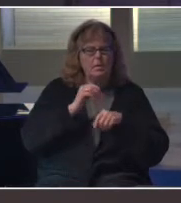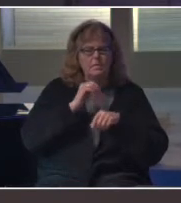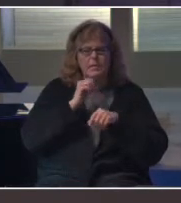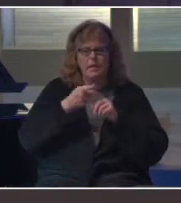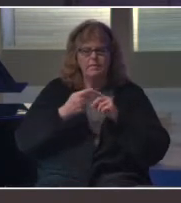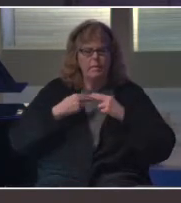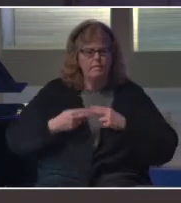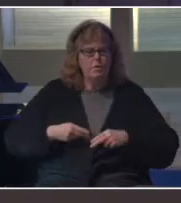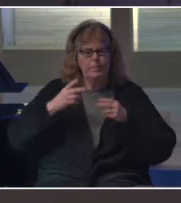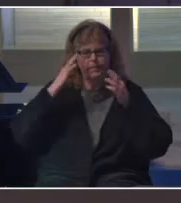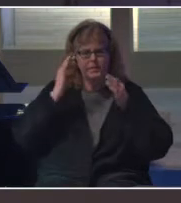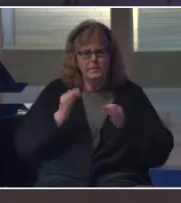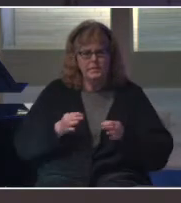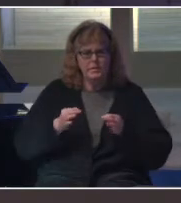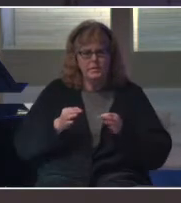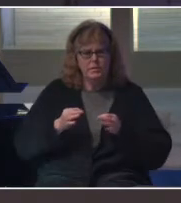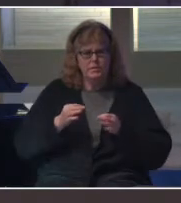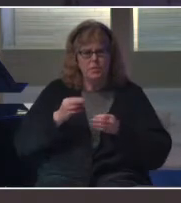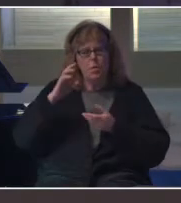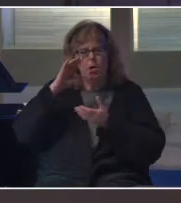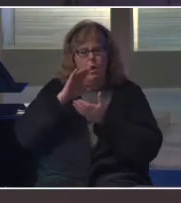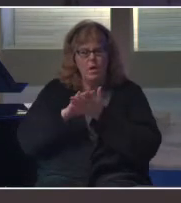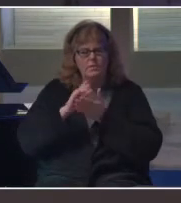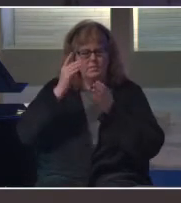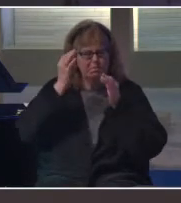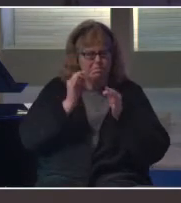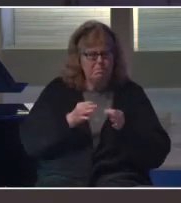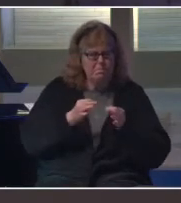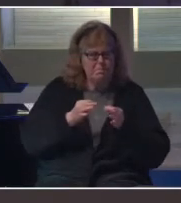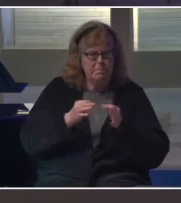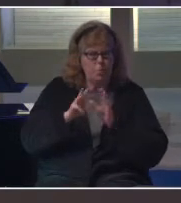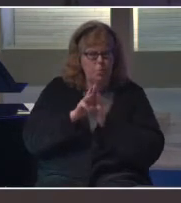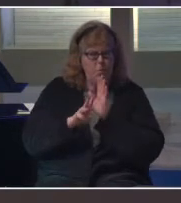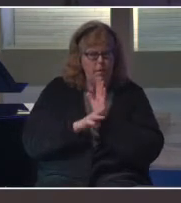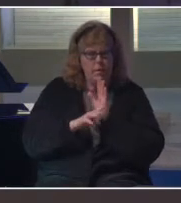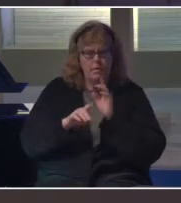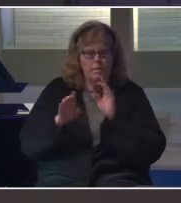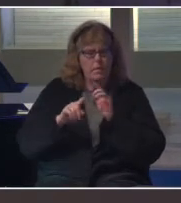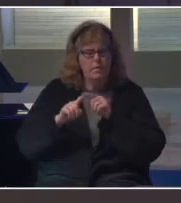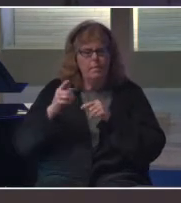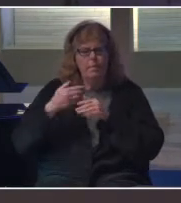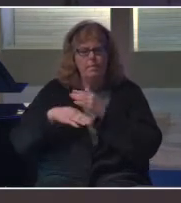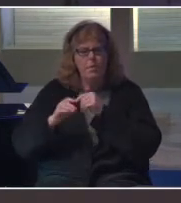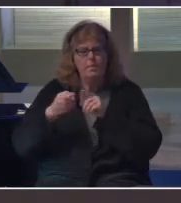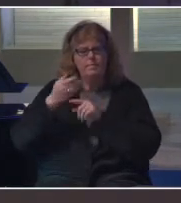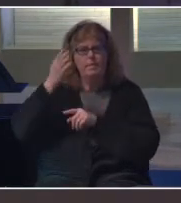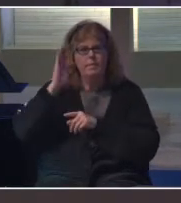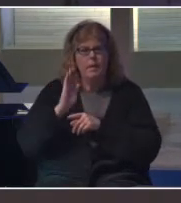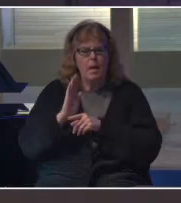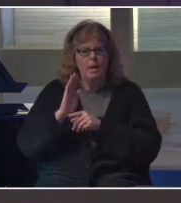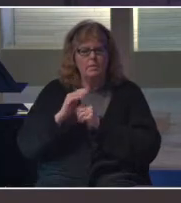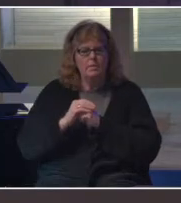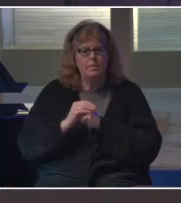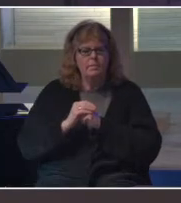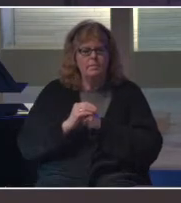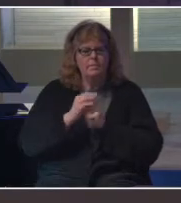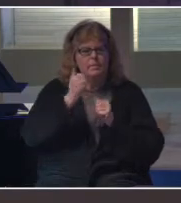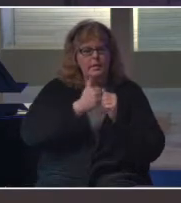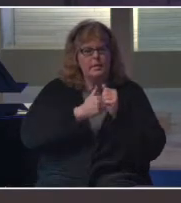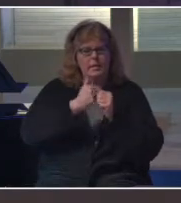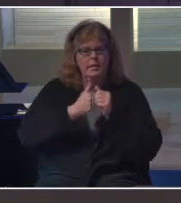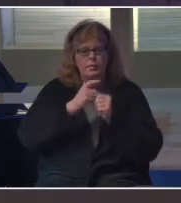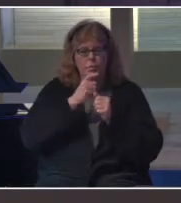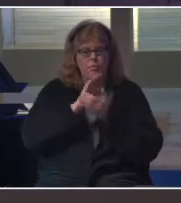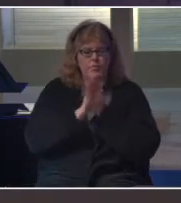human decision or of a husband's will, but rather born of God. Each one of us who have